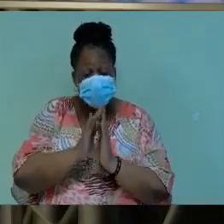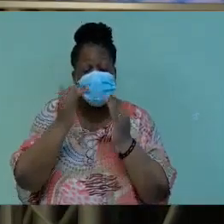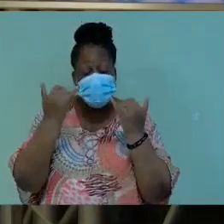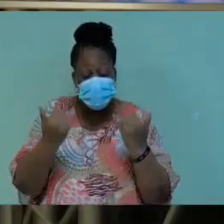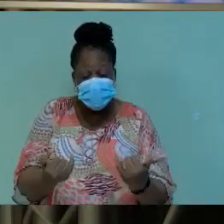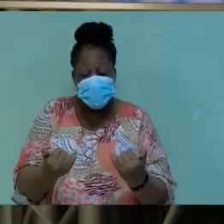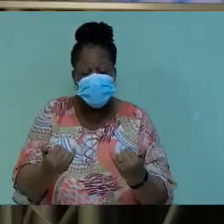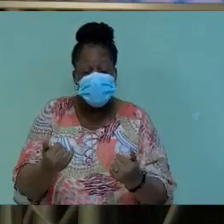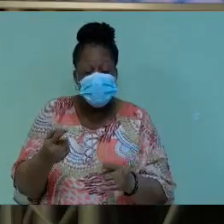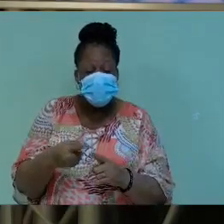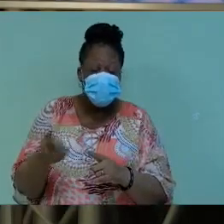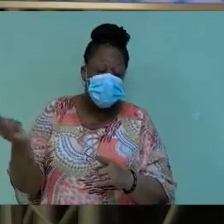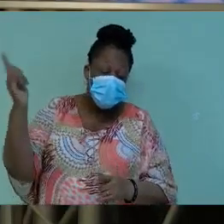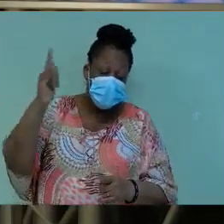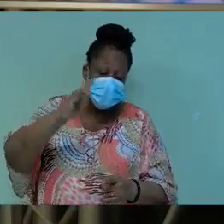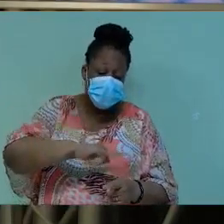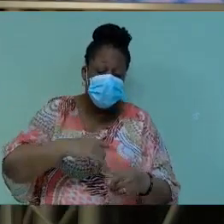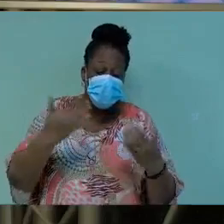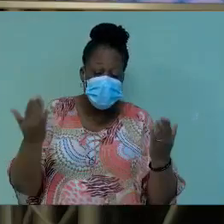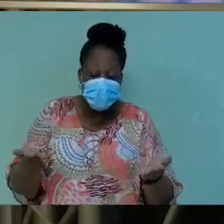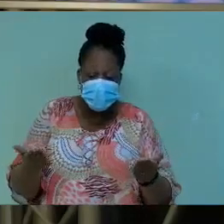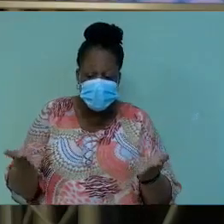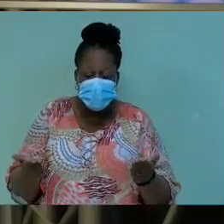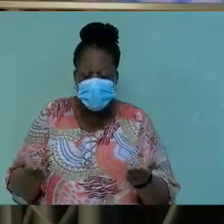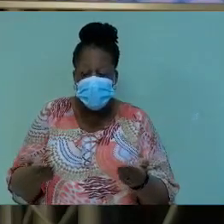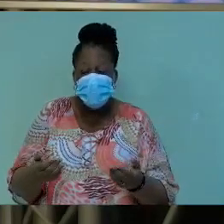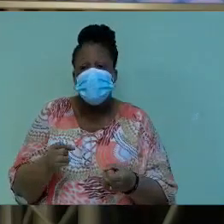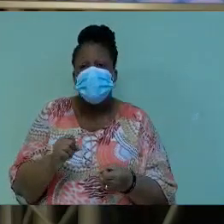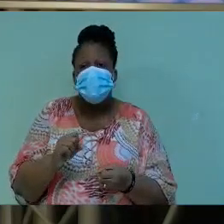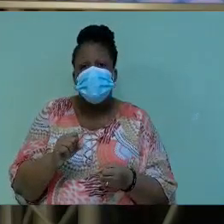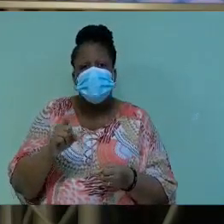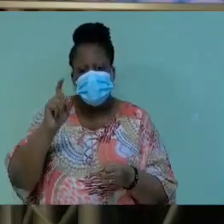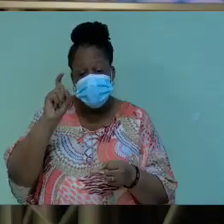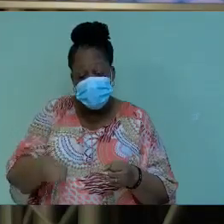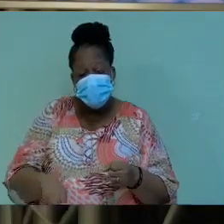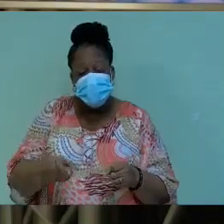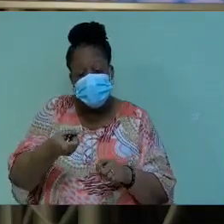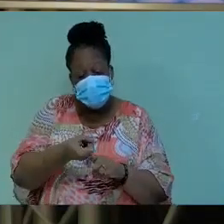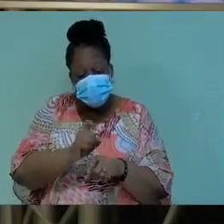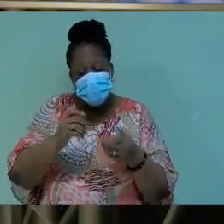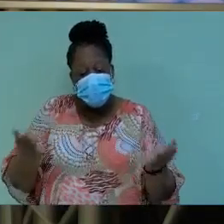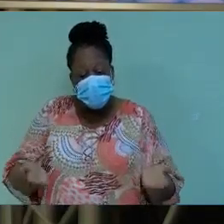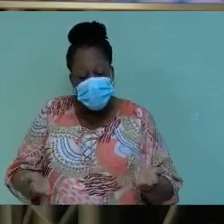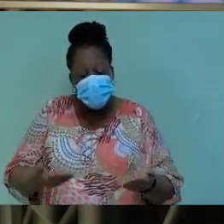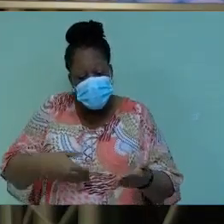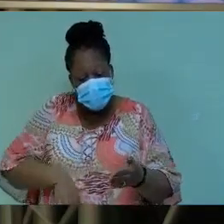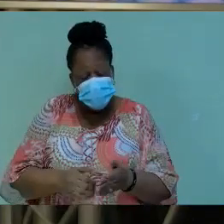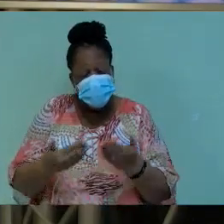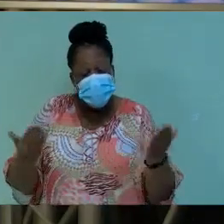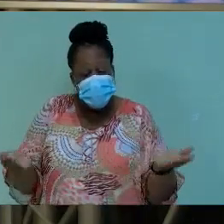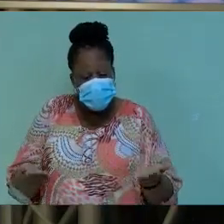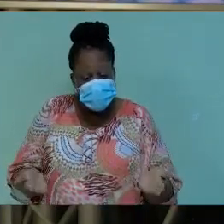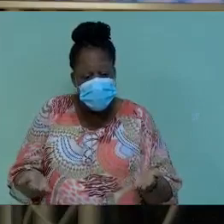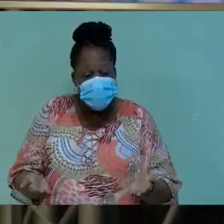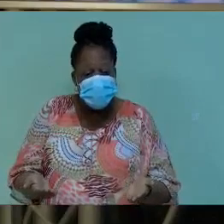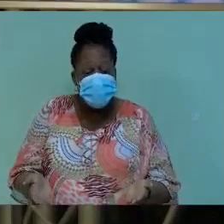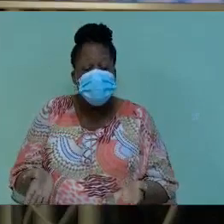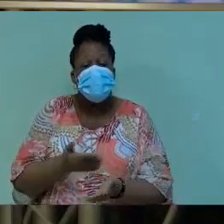charter or by whatever means. And you have to be a national. All right, and so you enter and you go